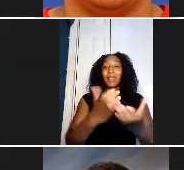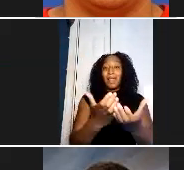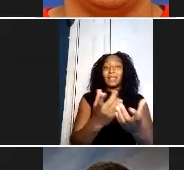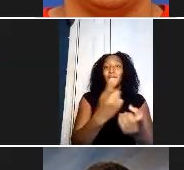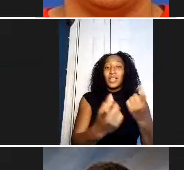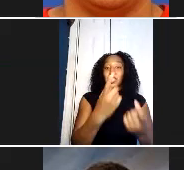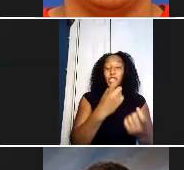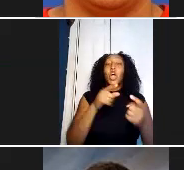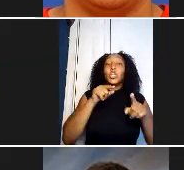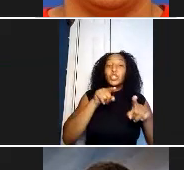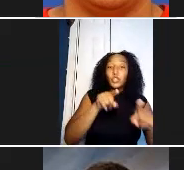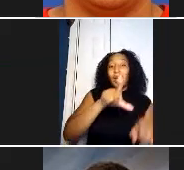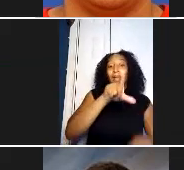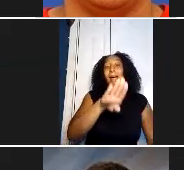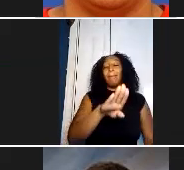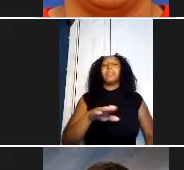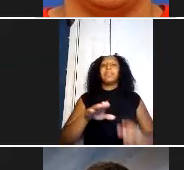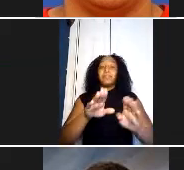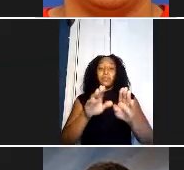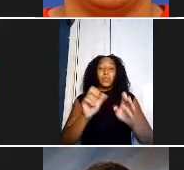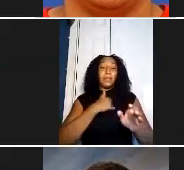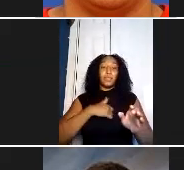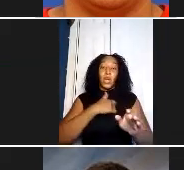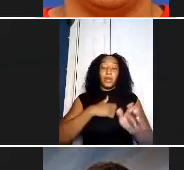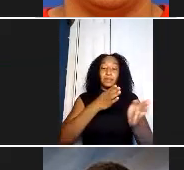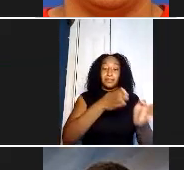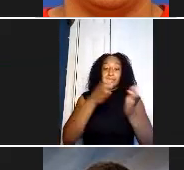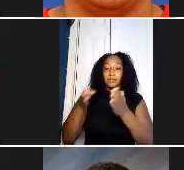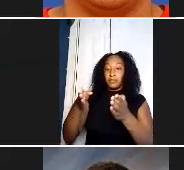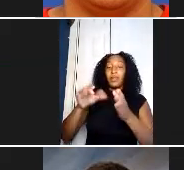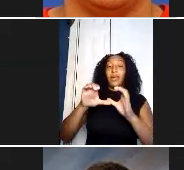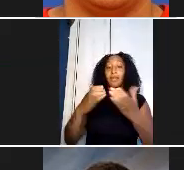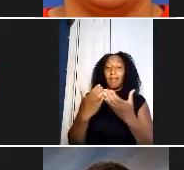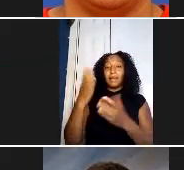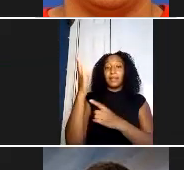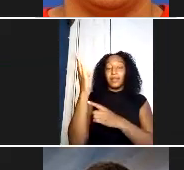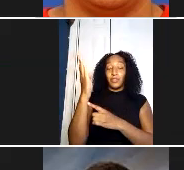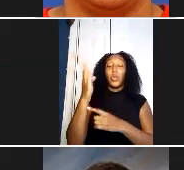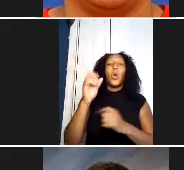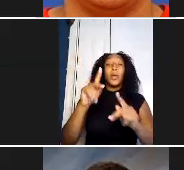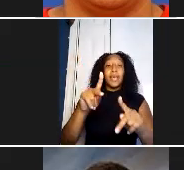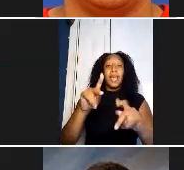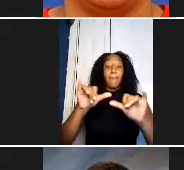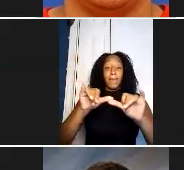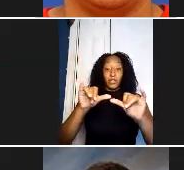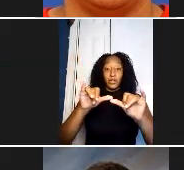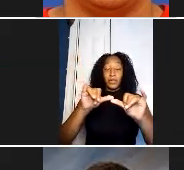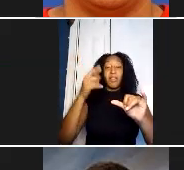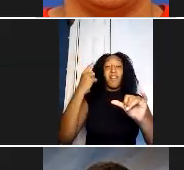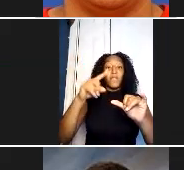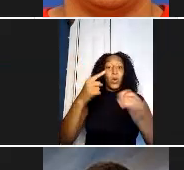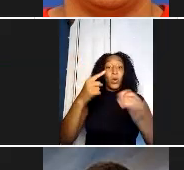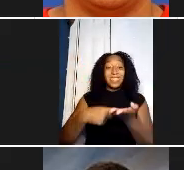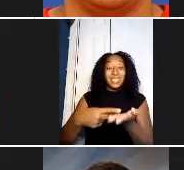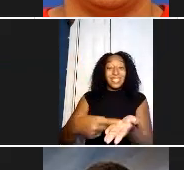I'm sorry. Hold on 1 second. So the measurement 2 discussion session. So